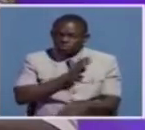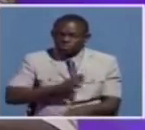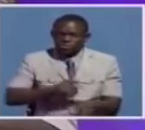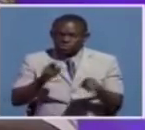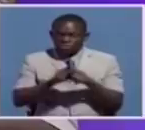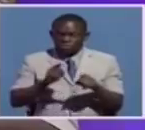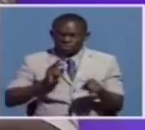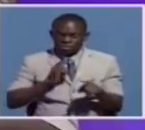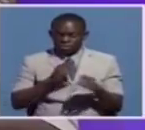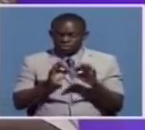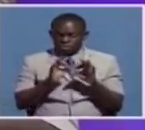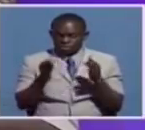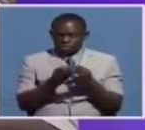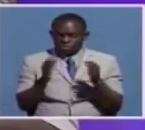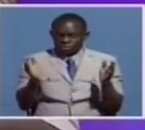And